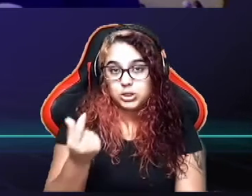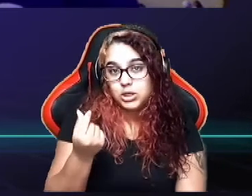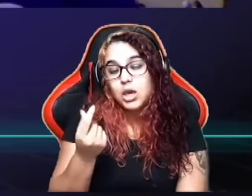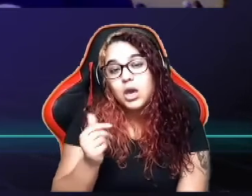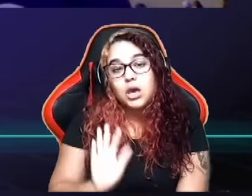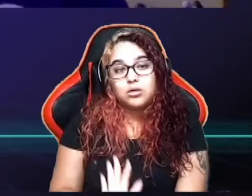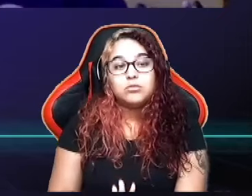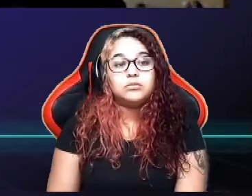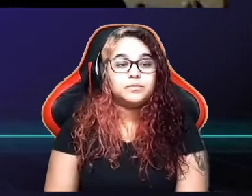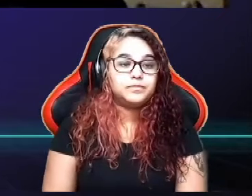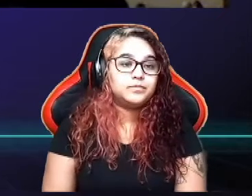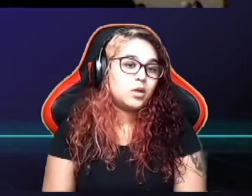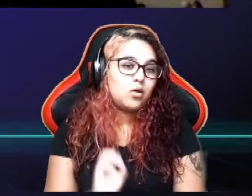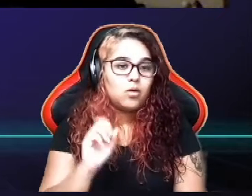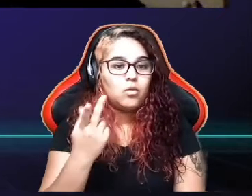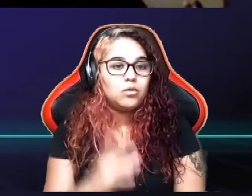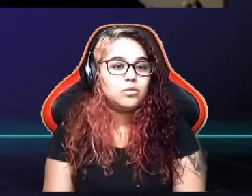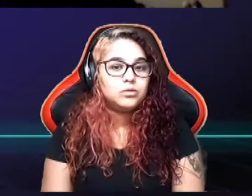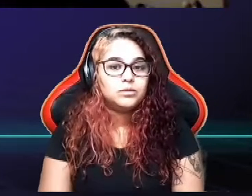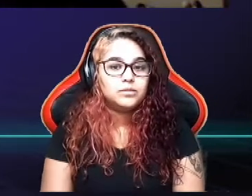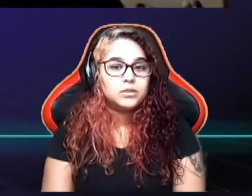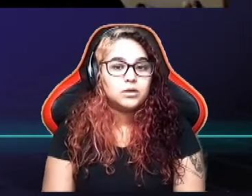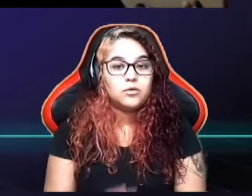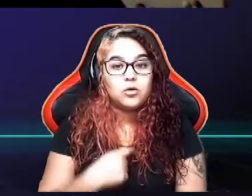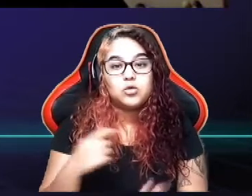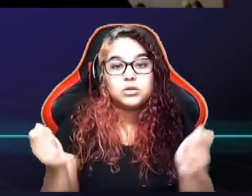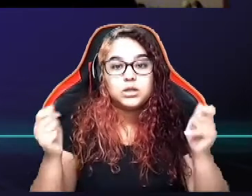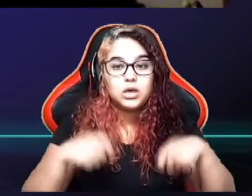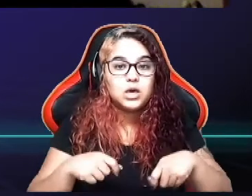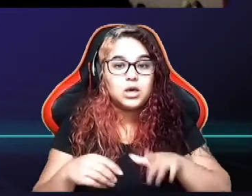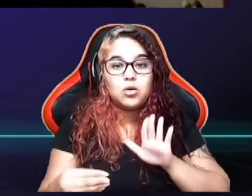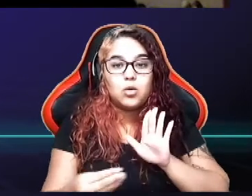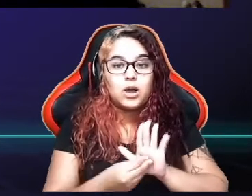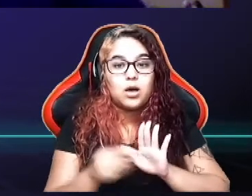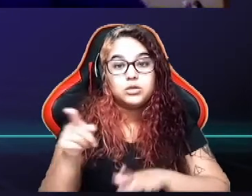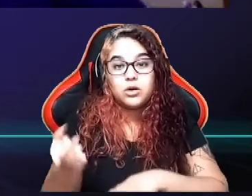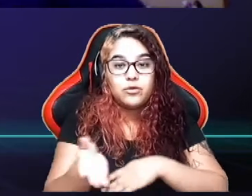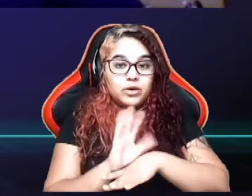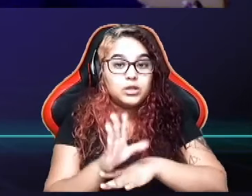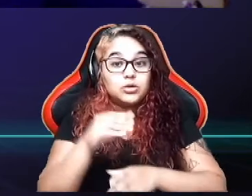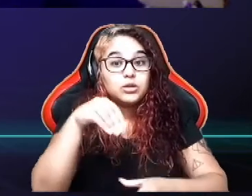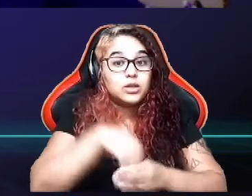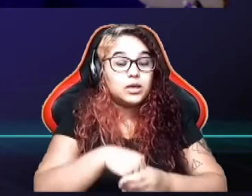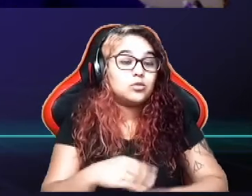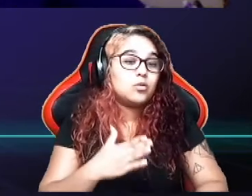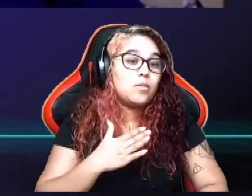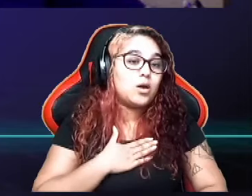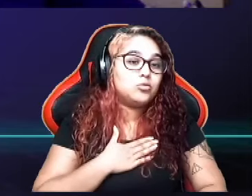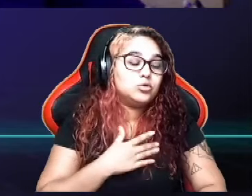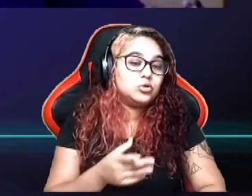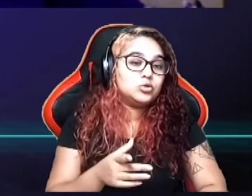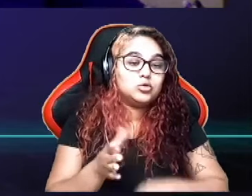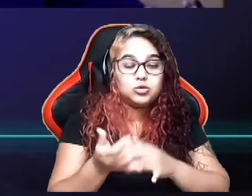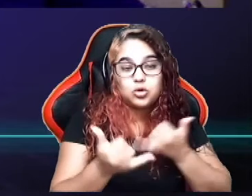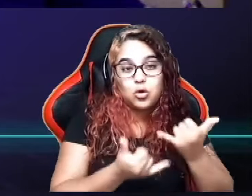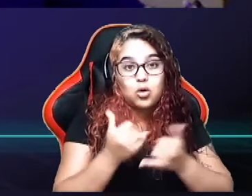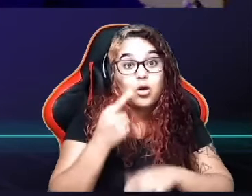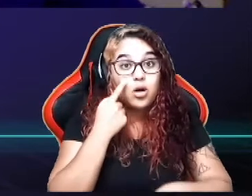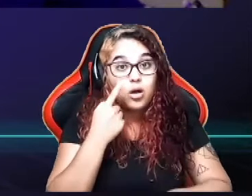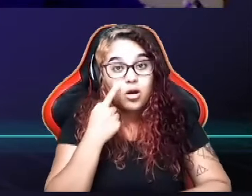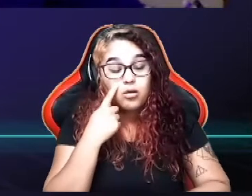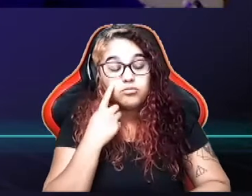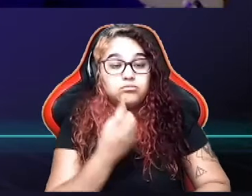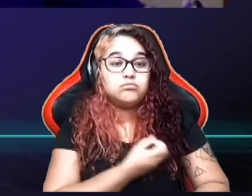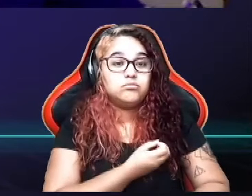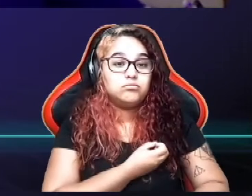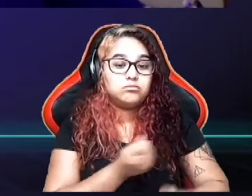them, if you decide to share profits, or if you decide to include your content in